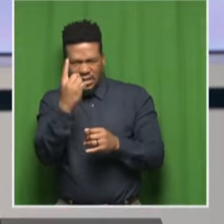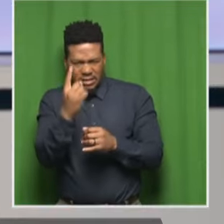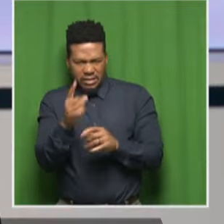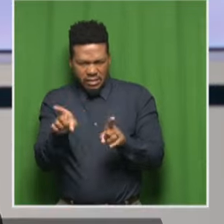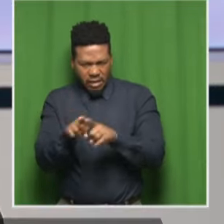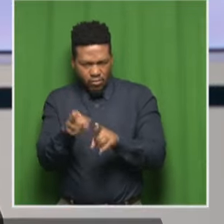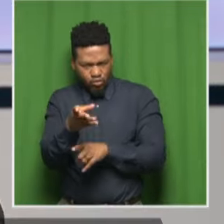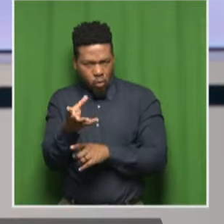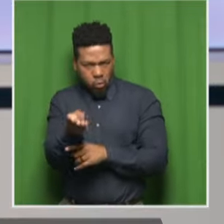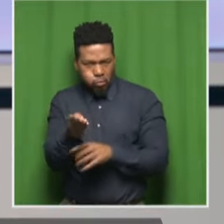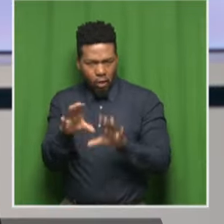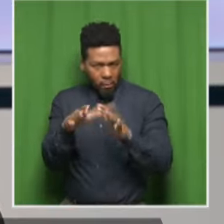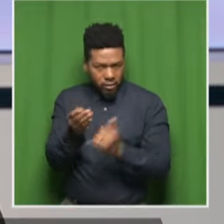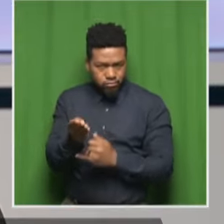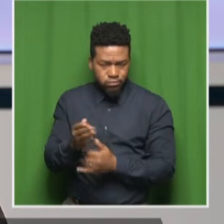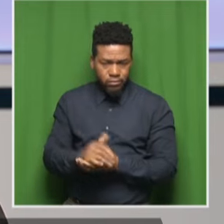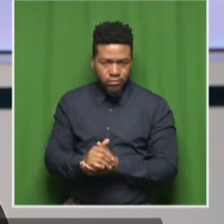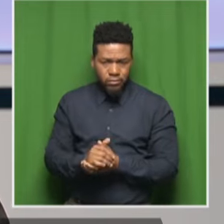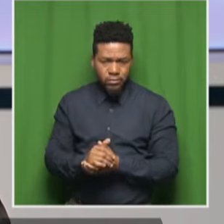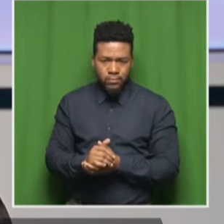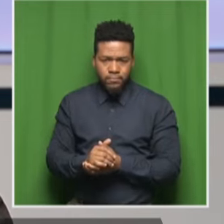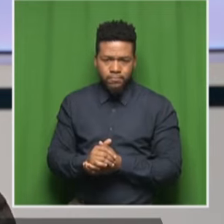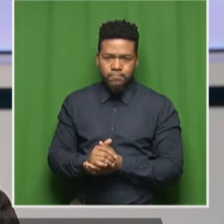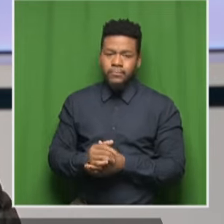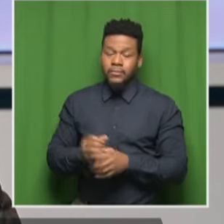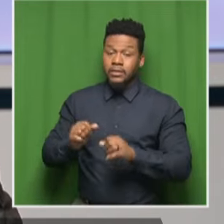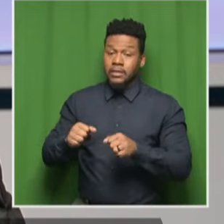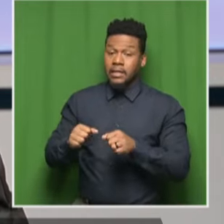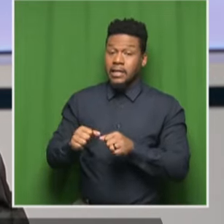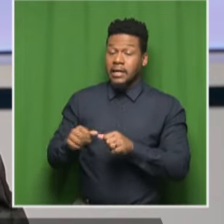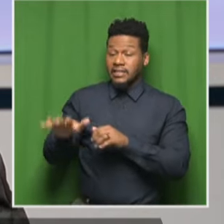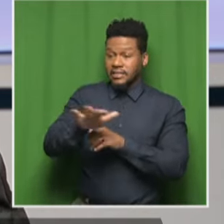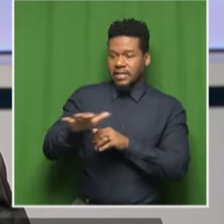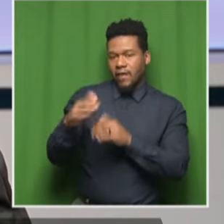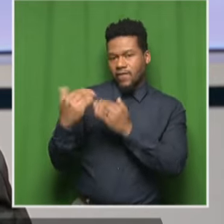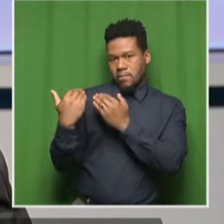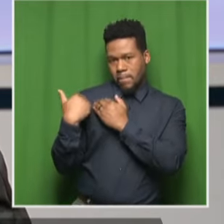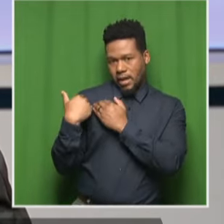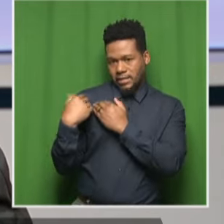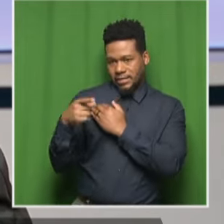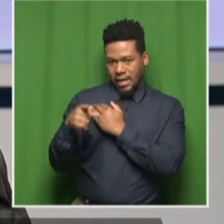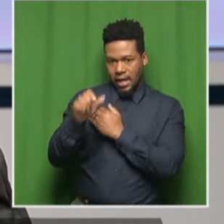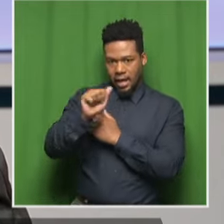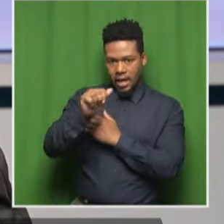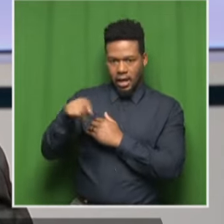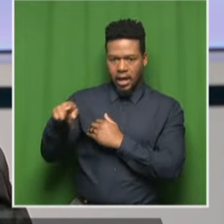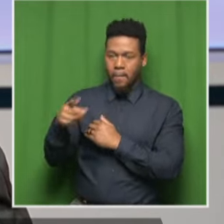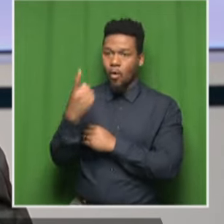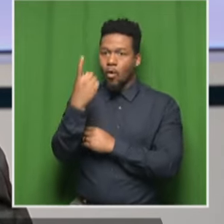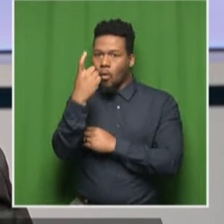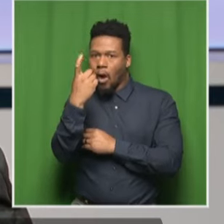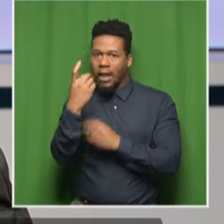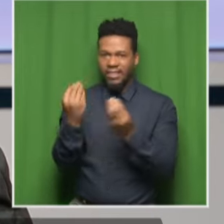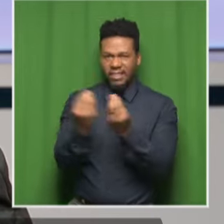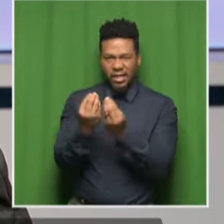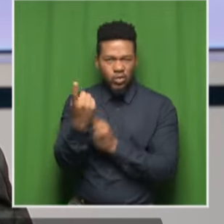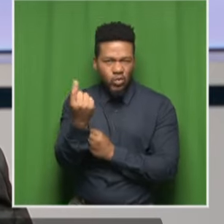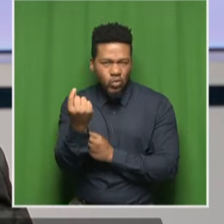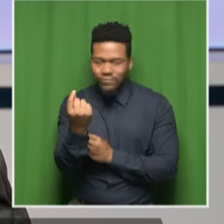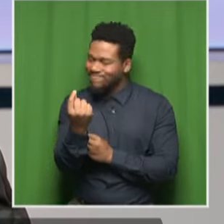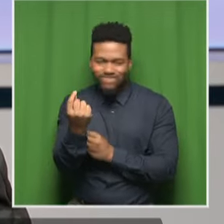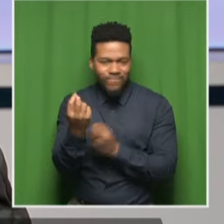so I think it's Safe Space, the app, is not just a one-trick pony. Okay. So there's a whole lot of stuff that you can do